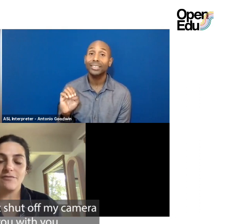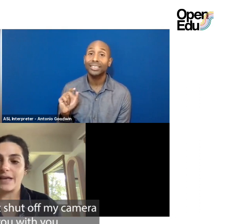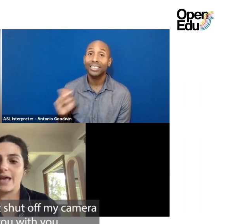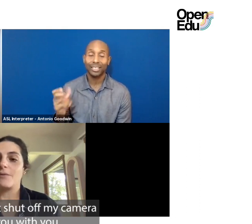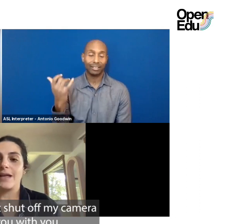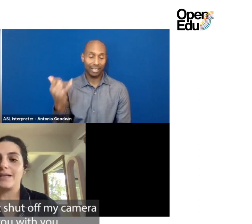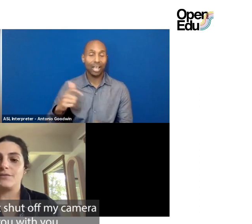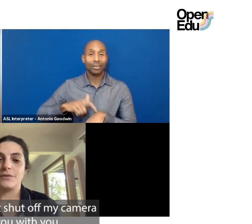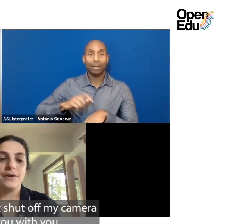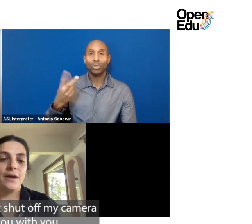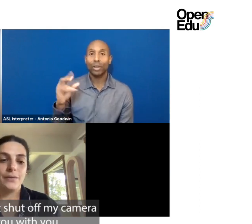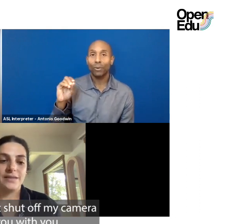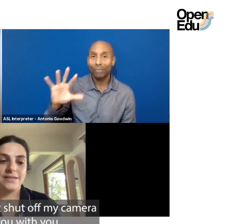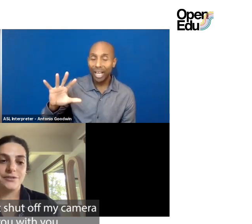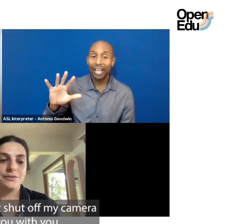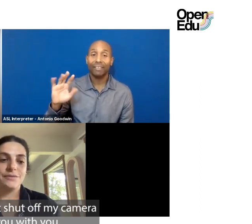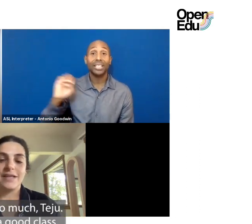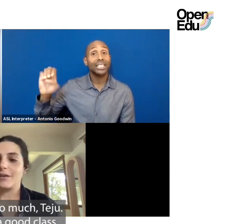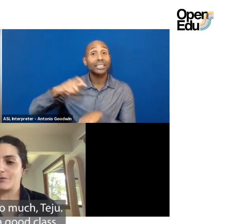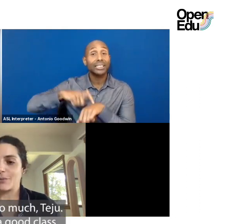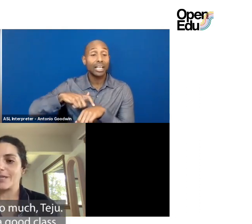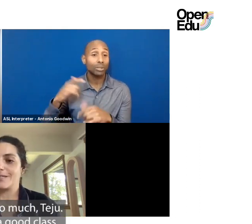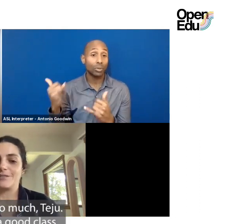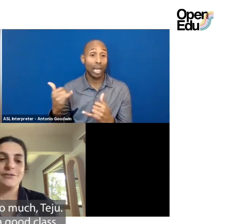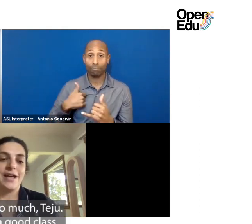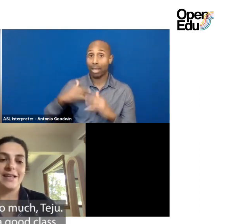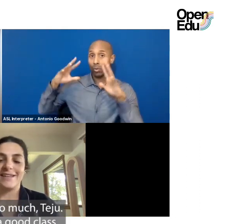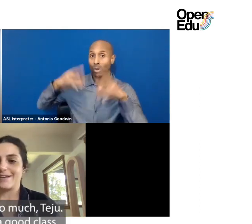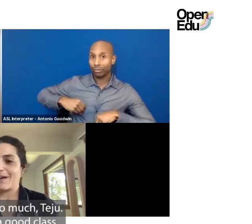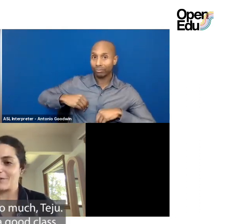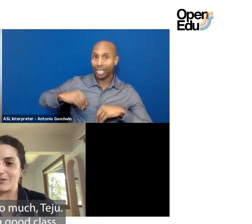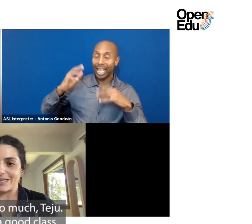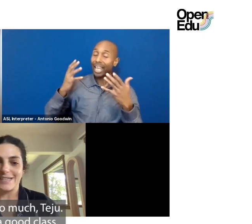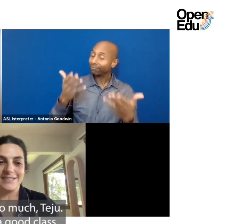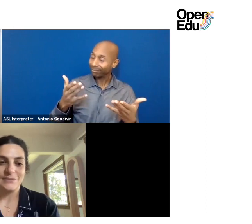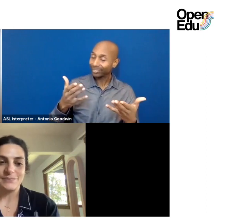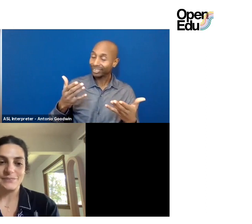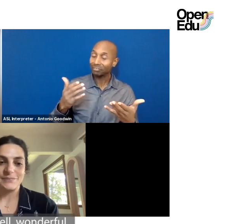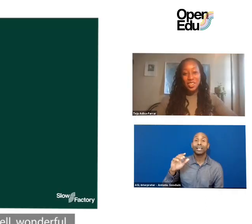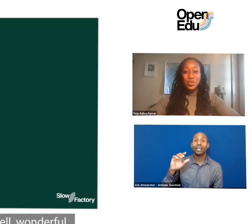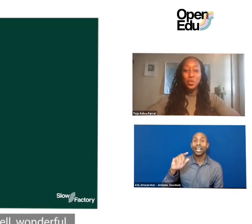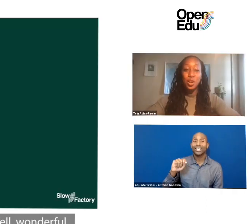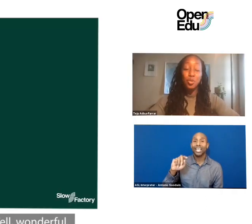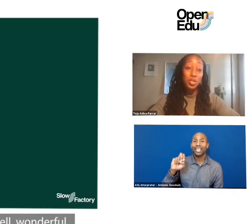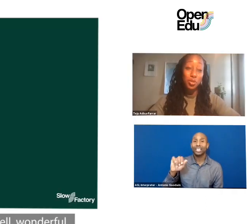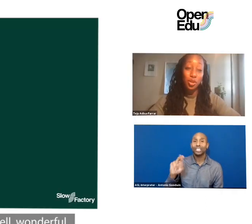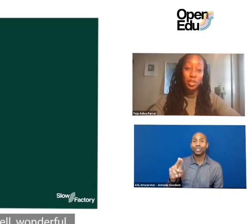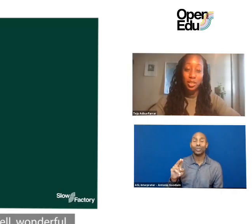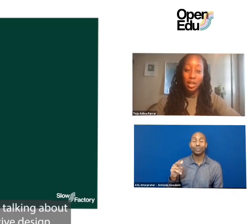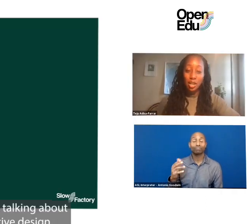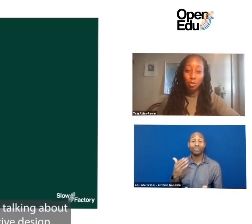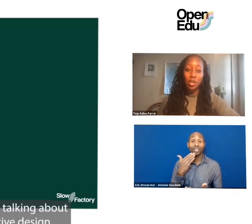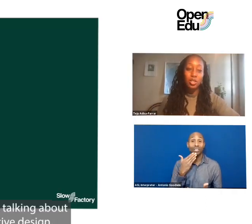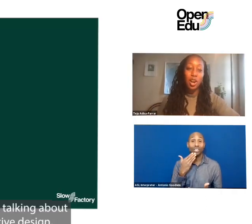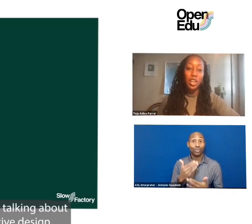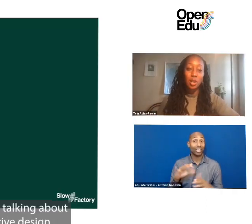just shut off my camera and leave you with Teju. Thank you so much, Teju, and have a good class. Thank you. Well, wonderful.